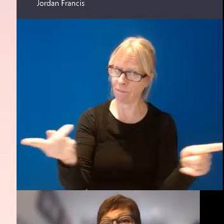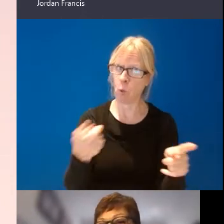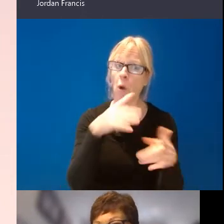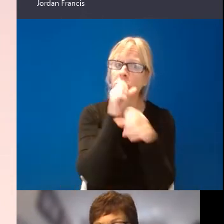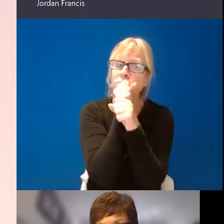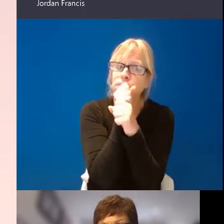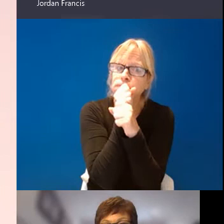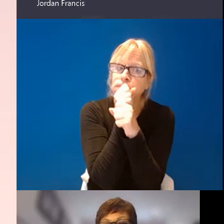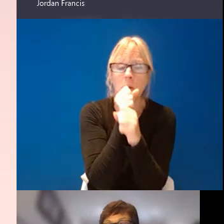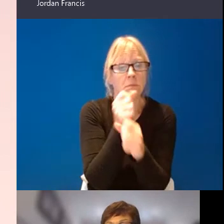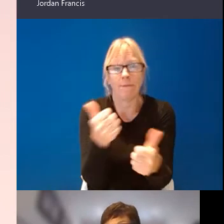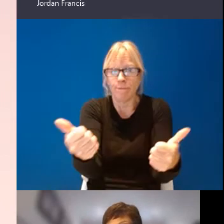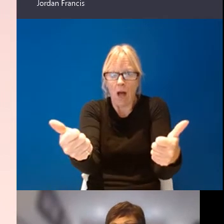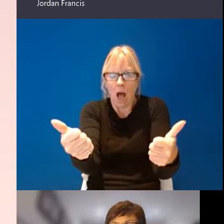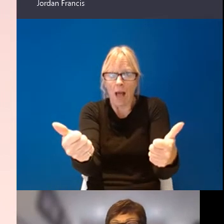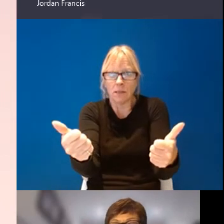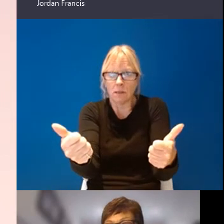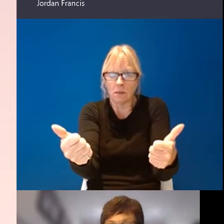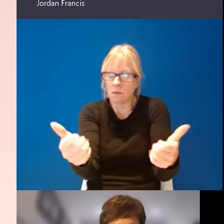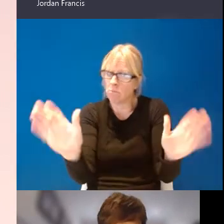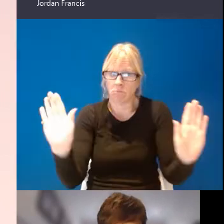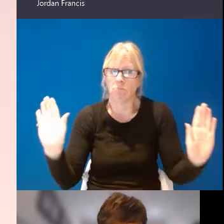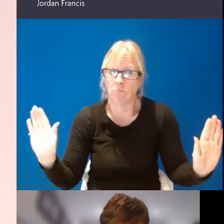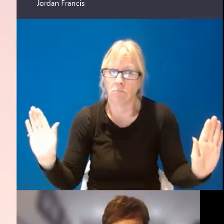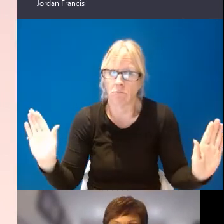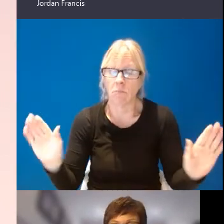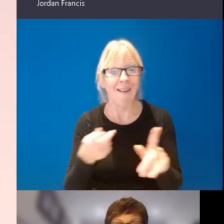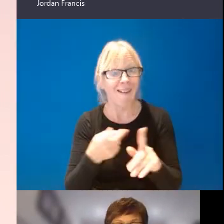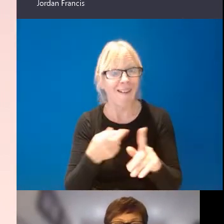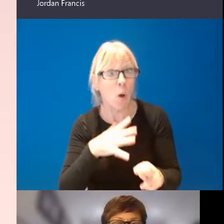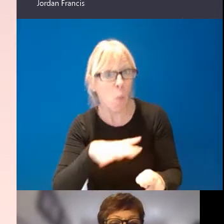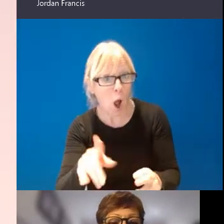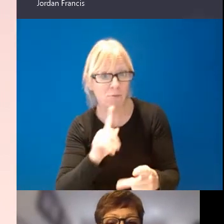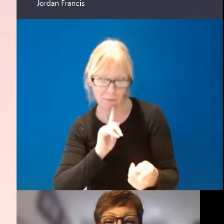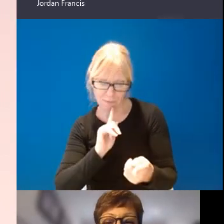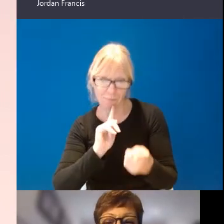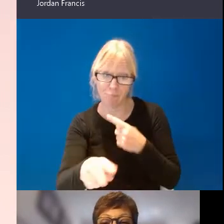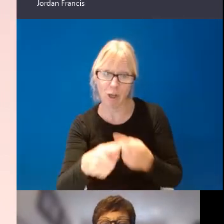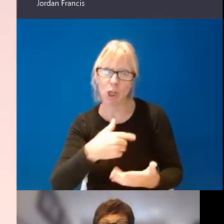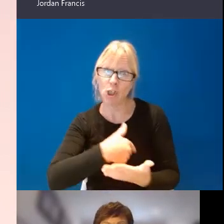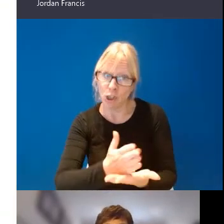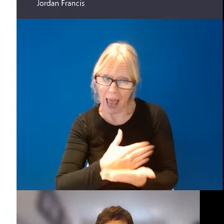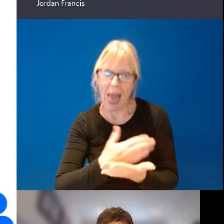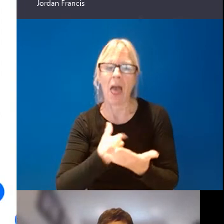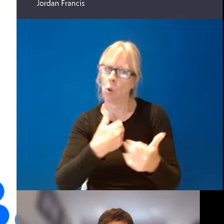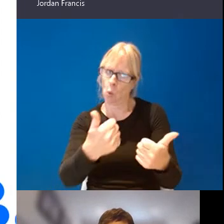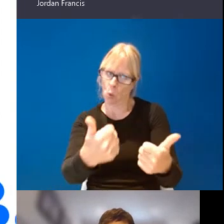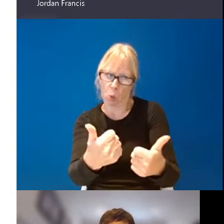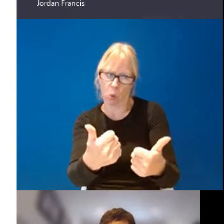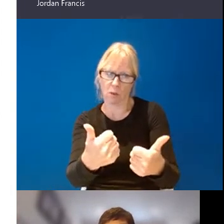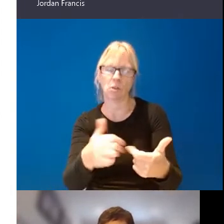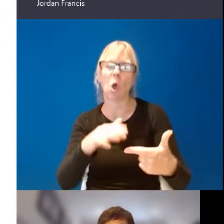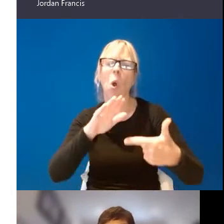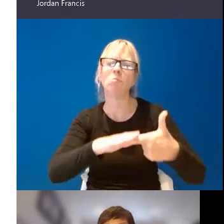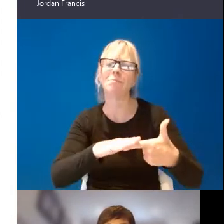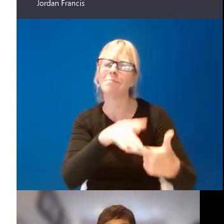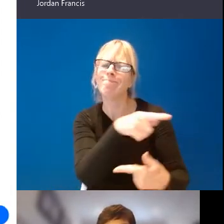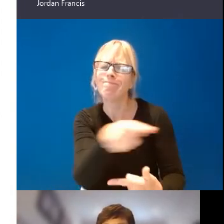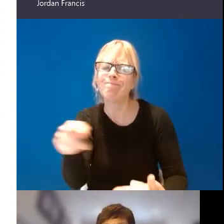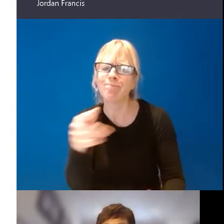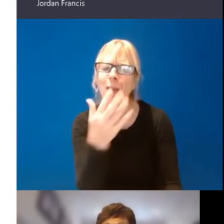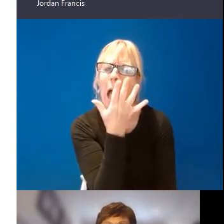the questions that we're answering, that's perfectly fine. If you do feel comfortable sharing, it'd be great to know. So let's move on to the next one. So I want to